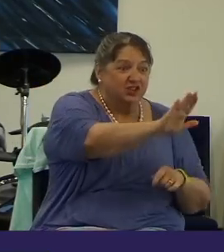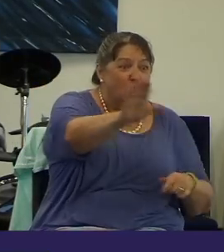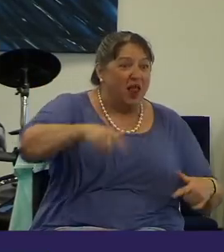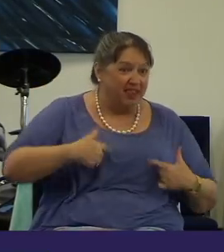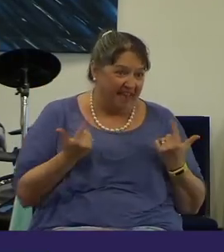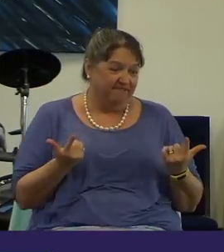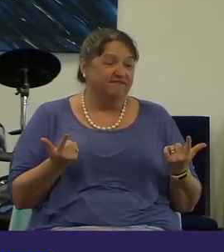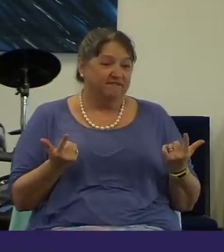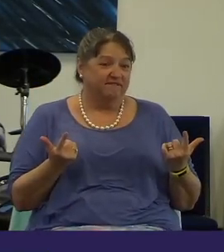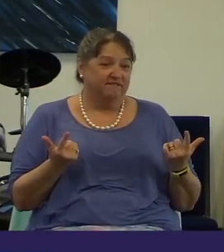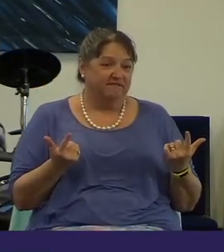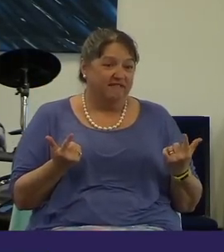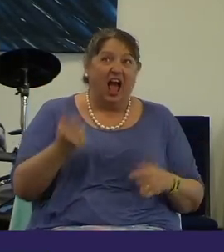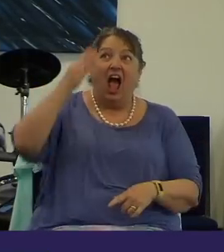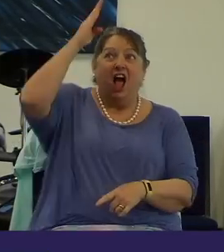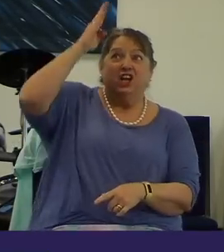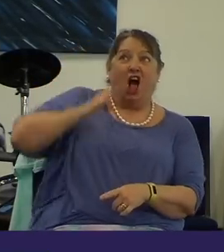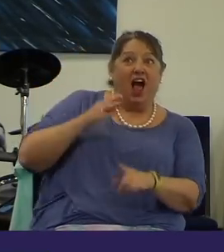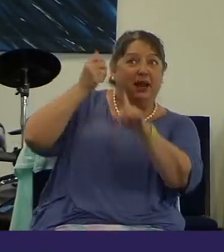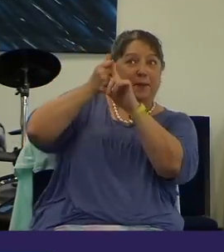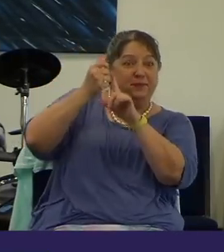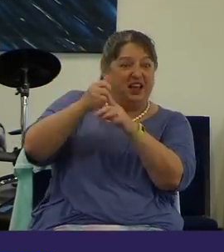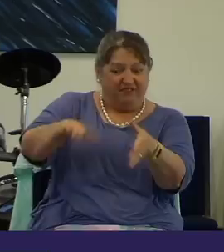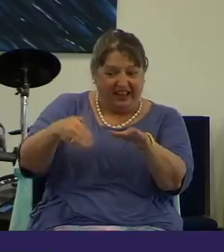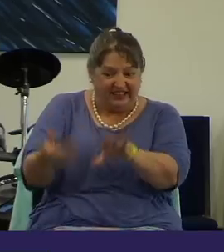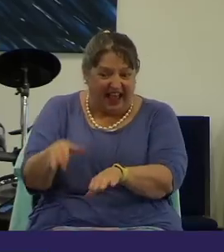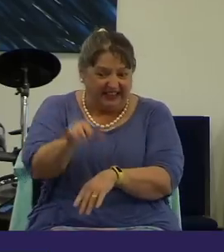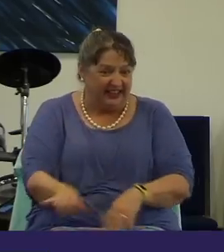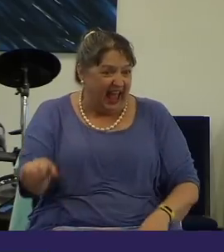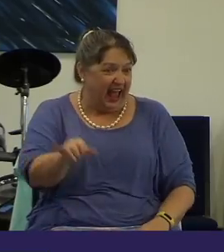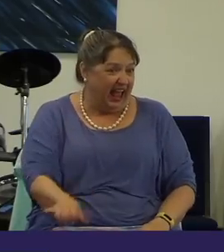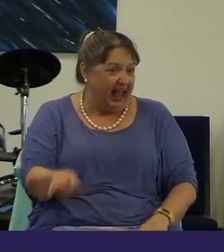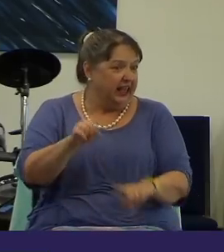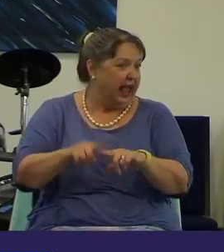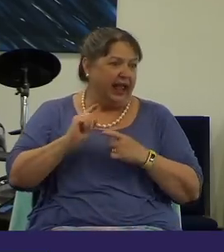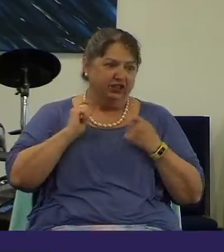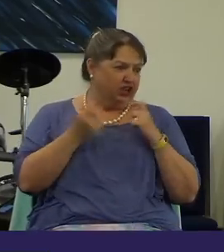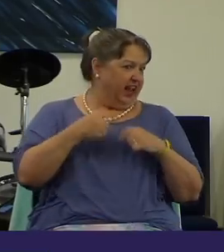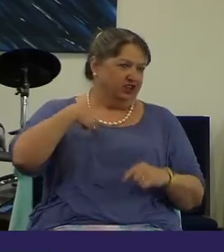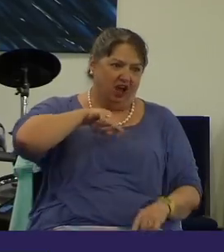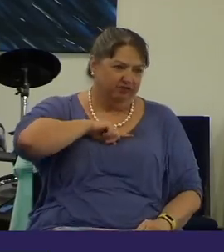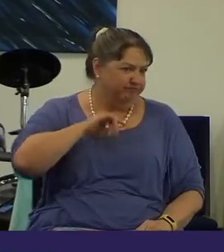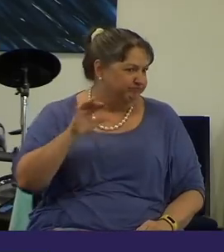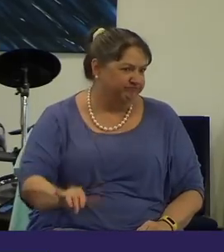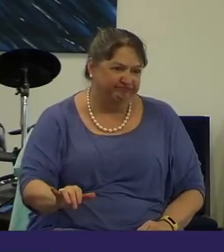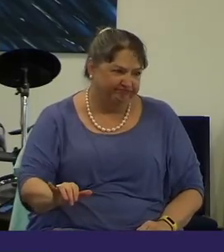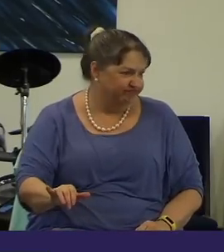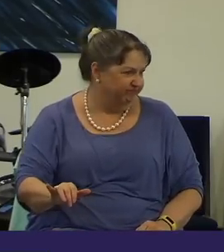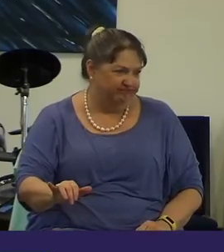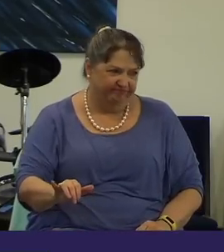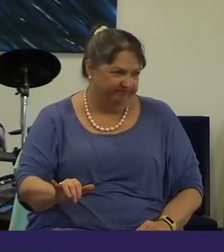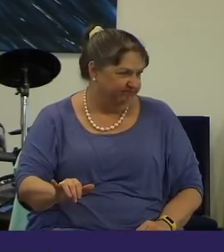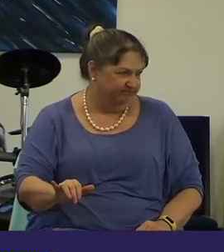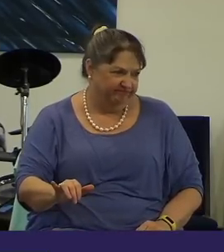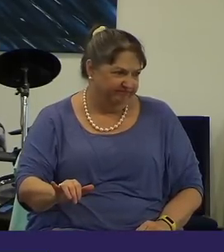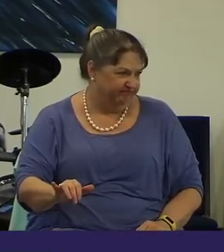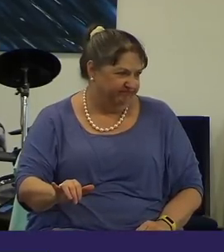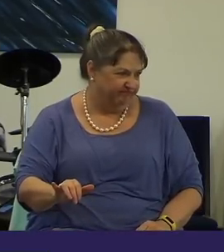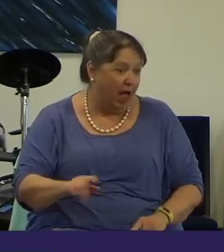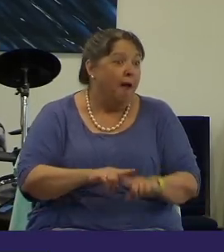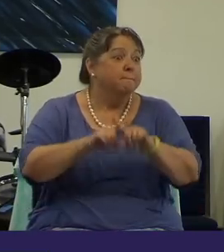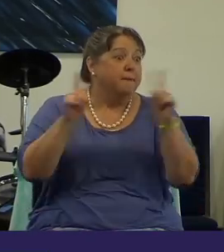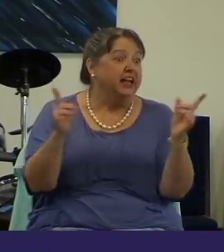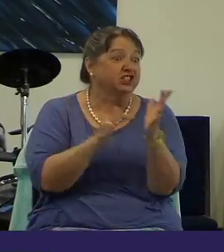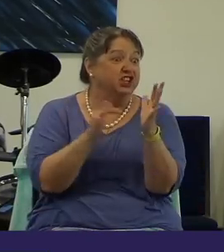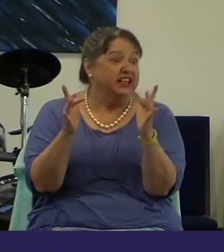A dead God cannot change lives. And for centuries and centuries and centuries, generations and generations, Jesus